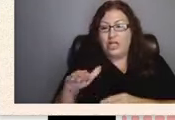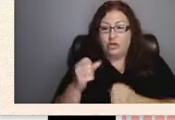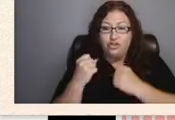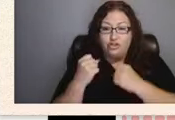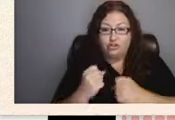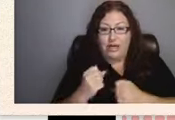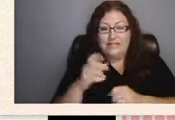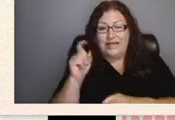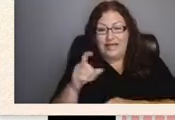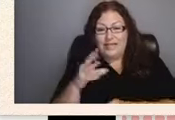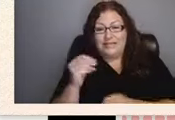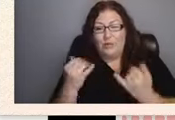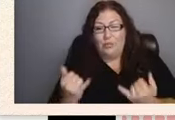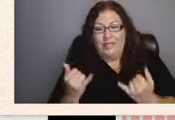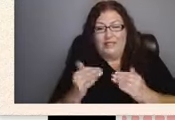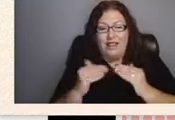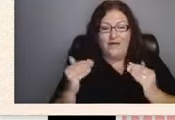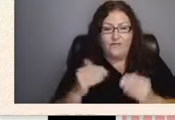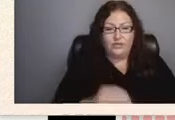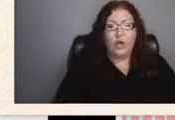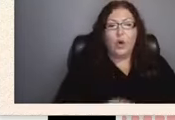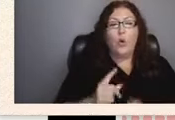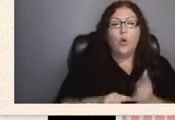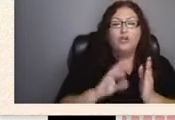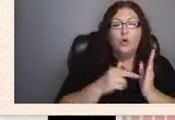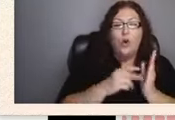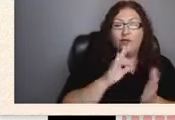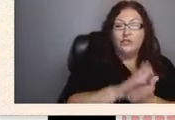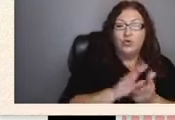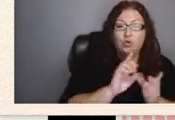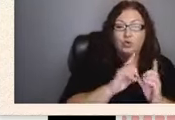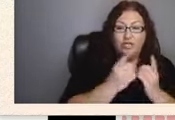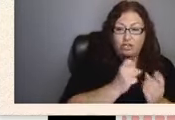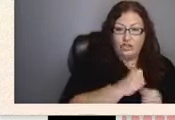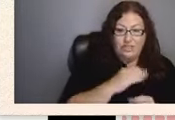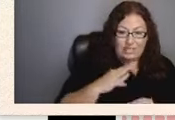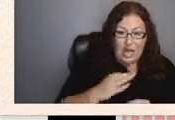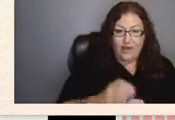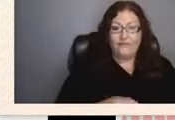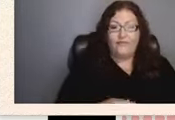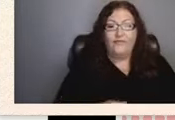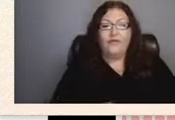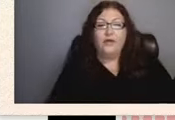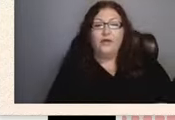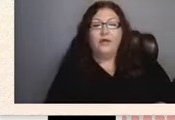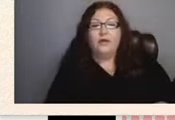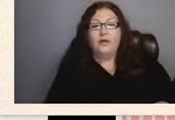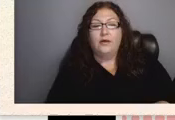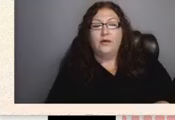present levels. What is the role of the school, district staff?